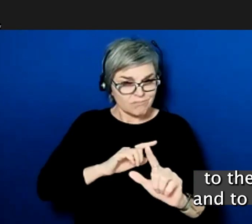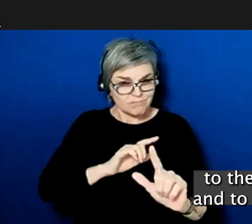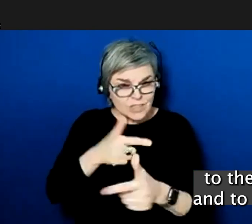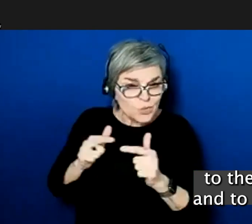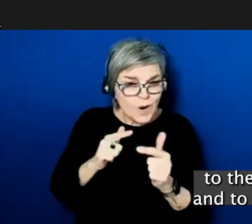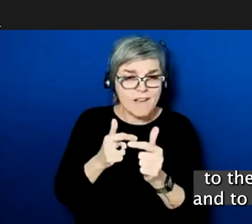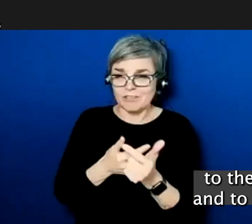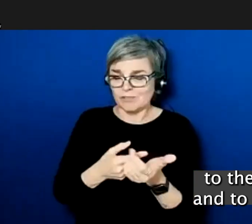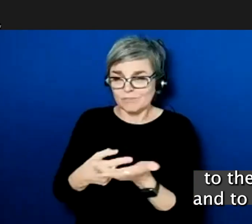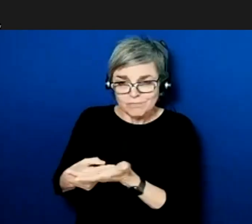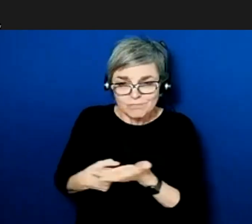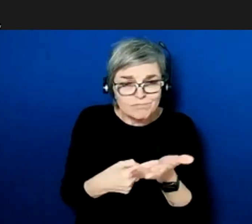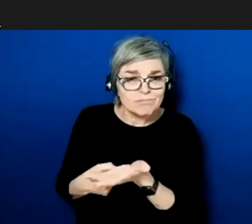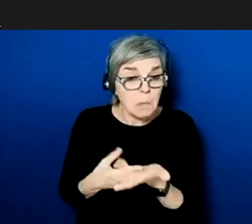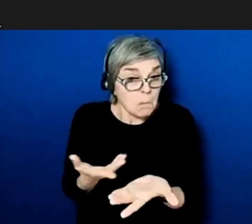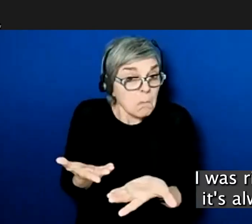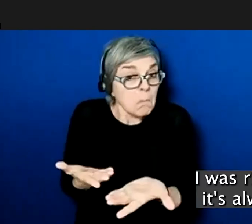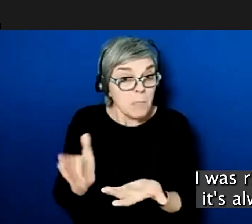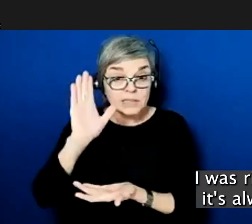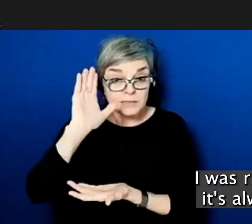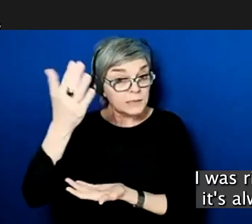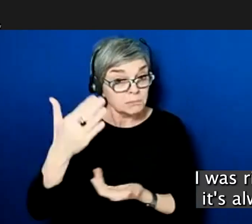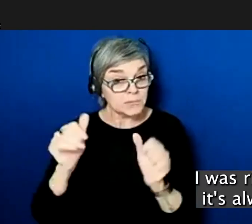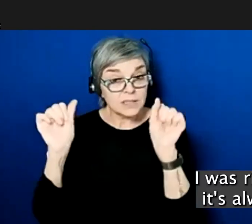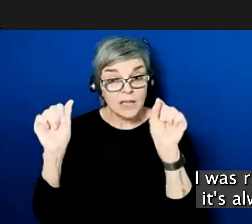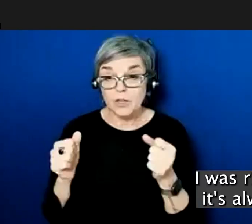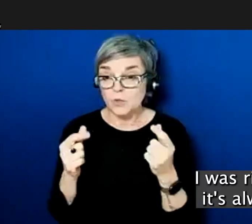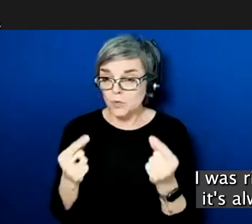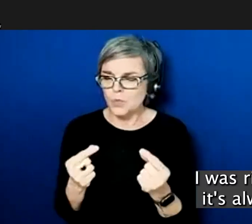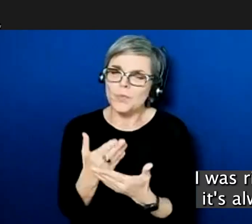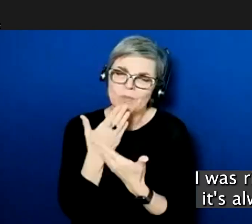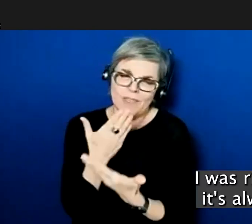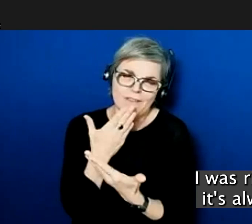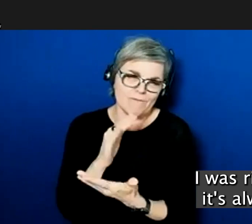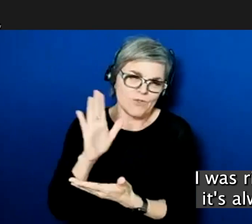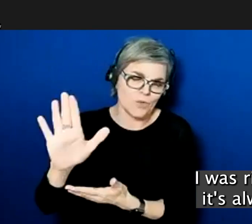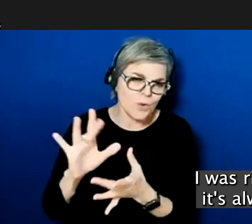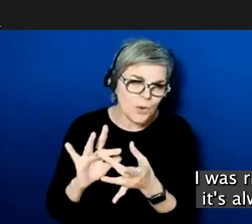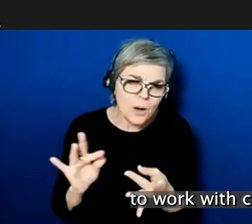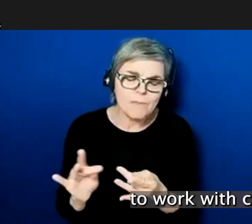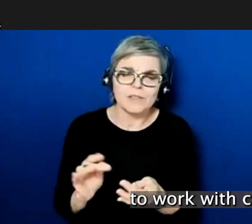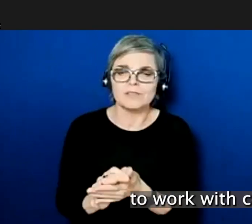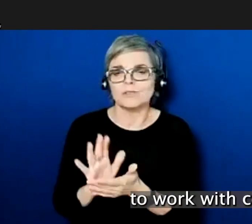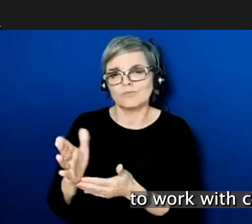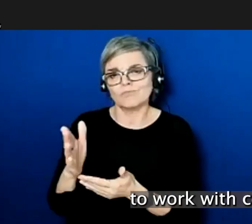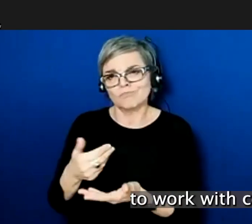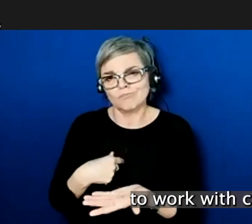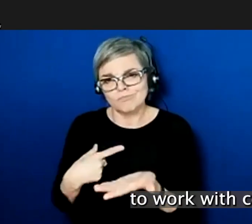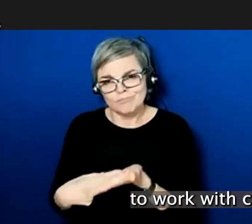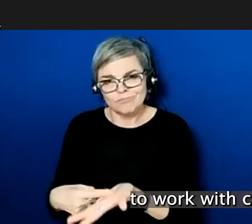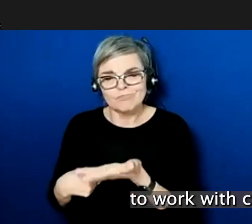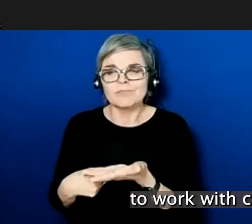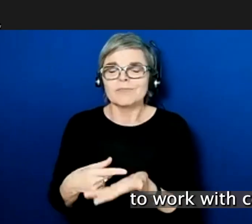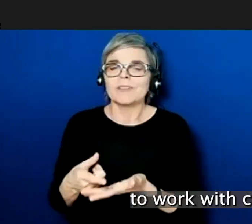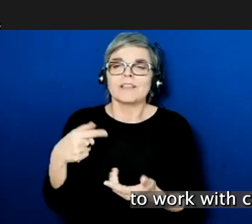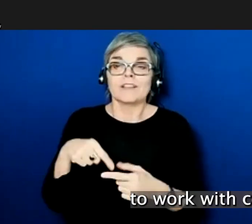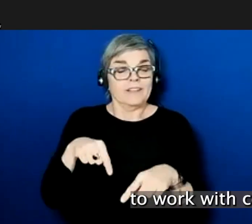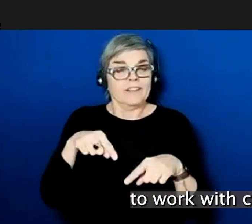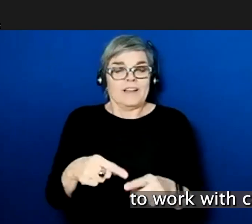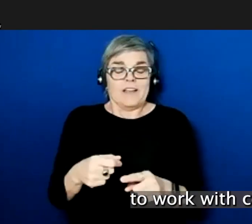analysis and to the discussions. I was right at the start. It's always a pleasure to work with colleagues from